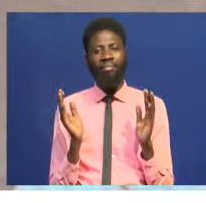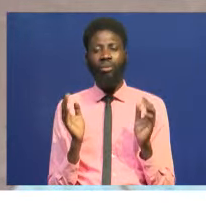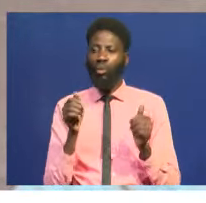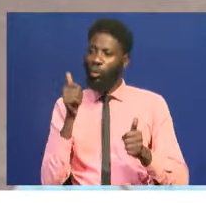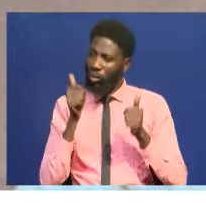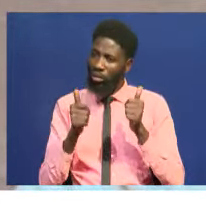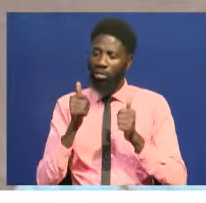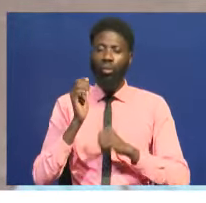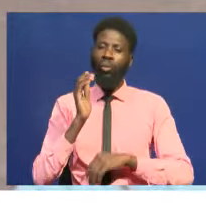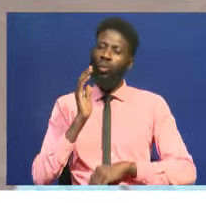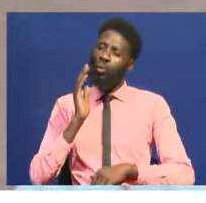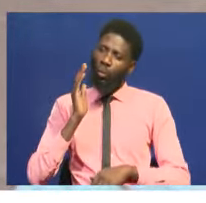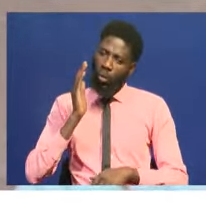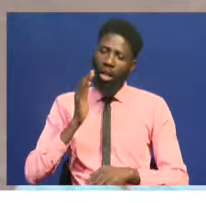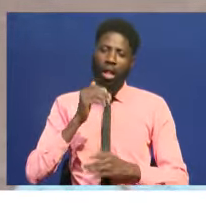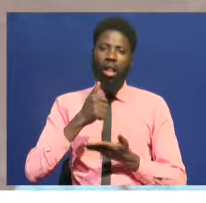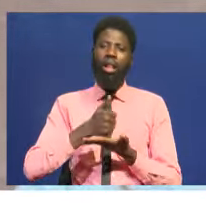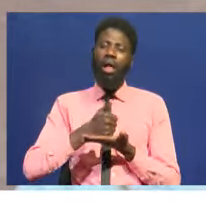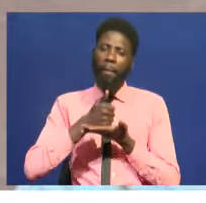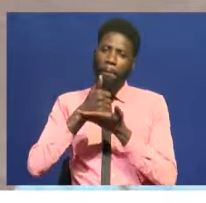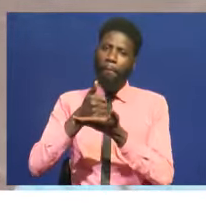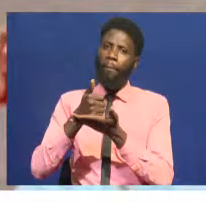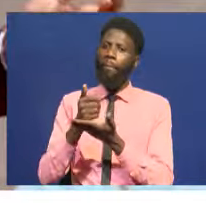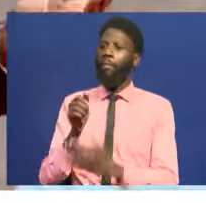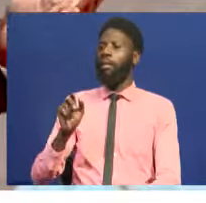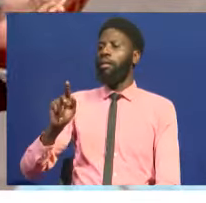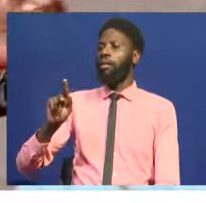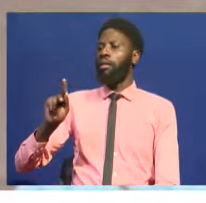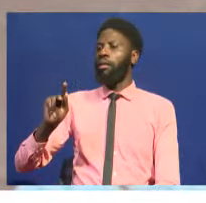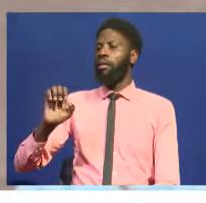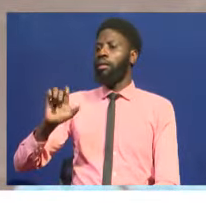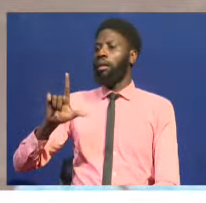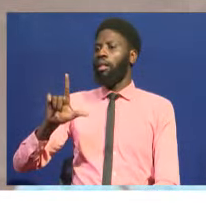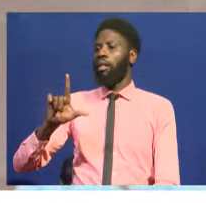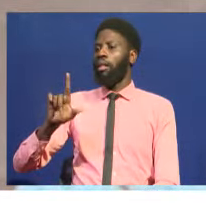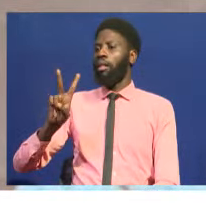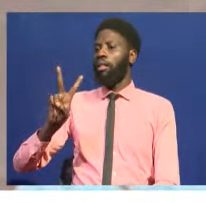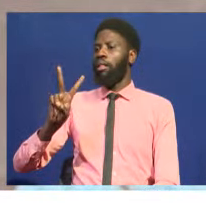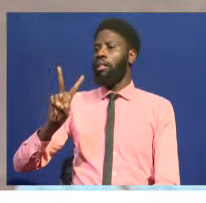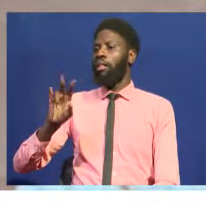that is going to define this man, Kelvin. We want you